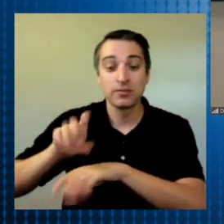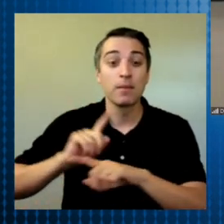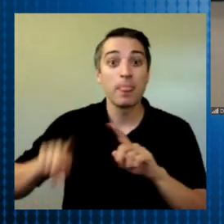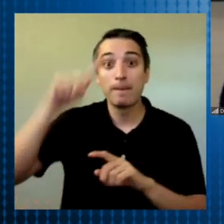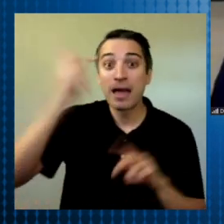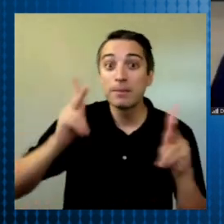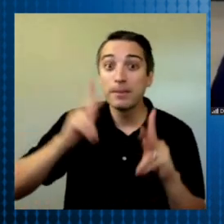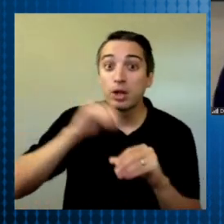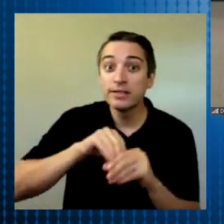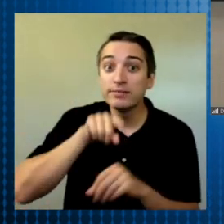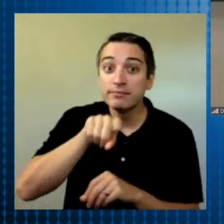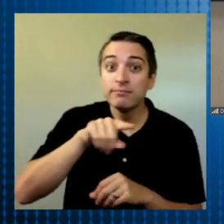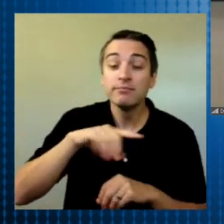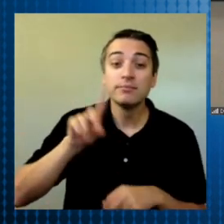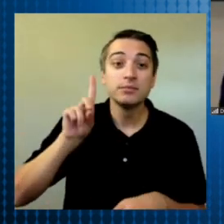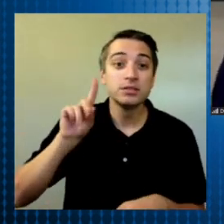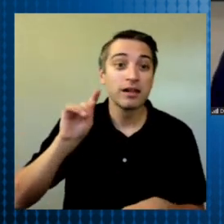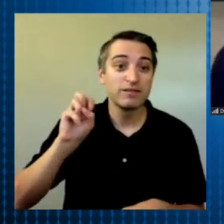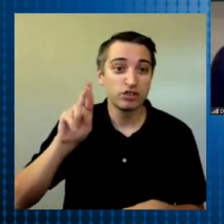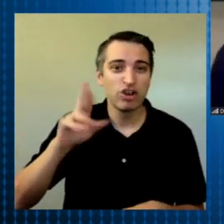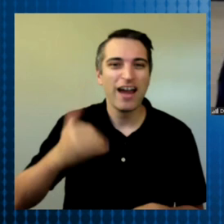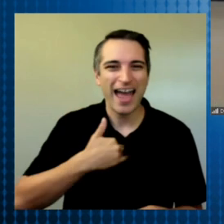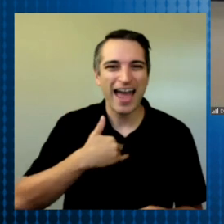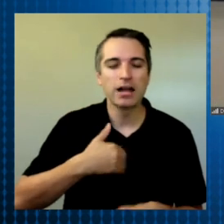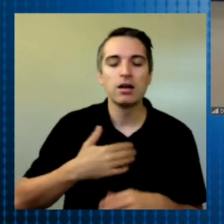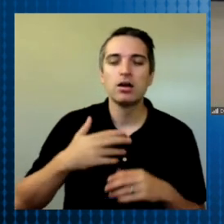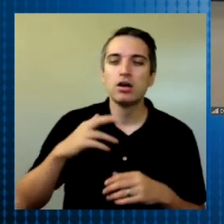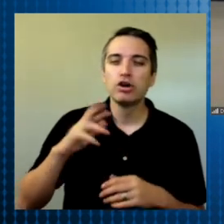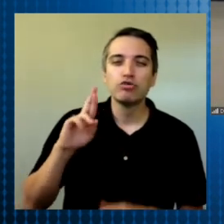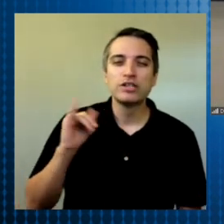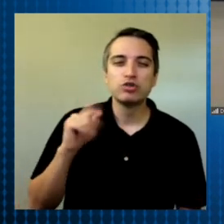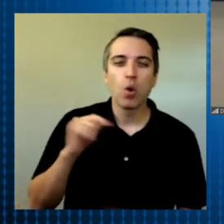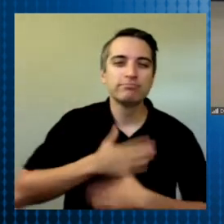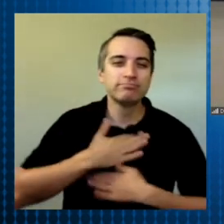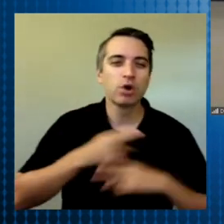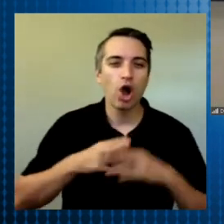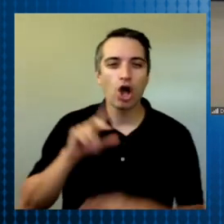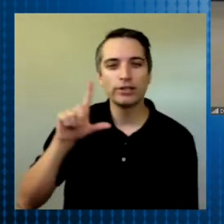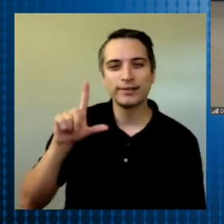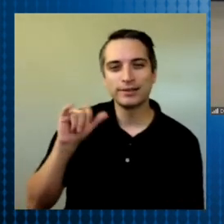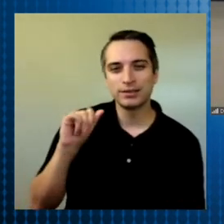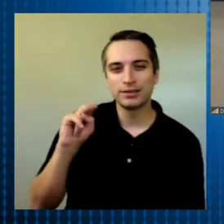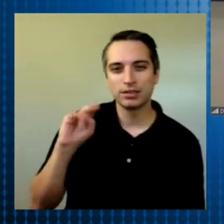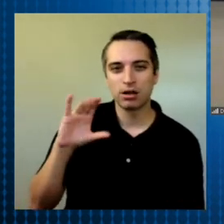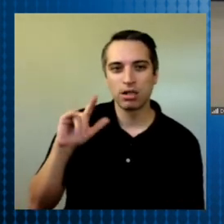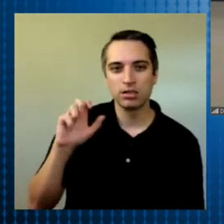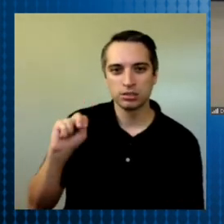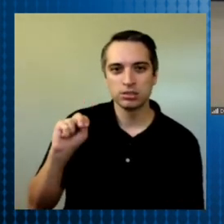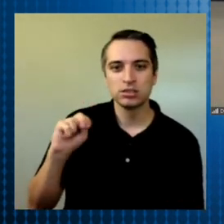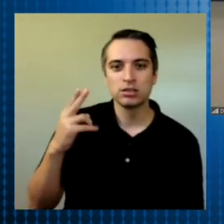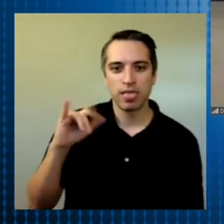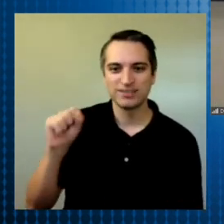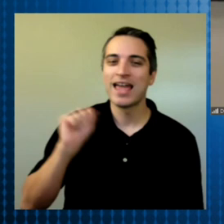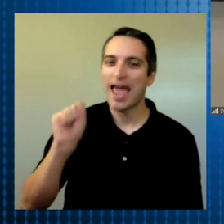had a resort named Lincoln Hills, like we had a resort in Idlewild. Ask your mama and your